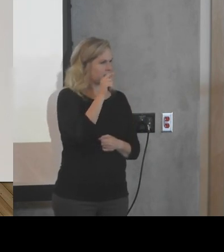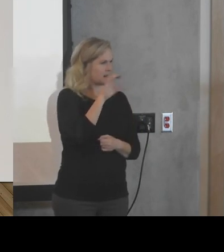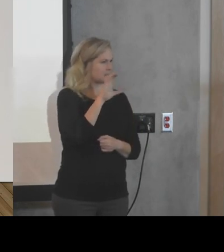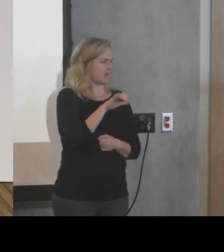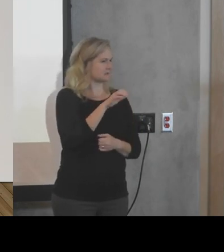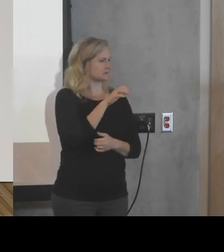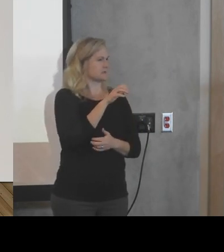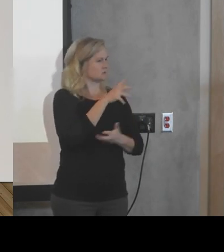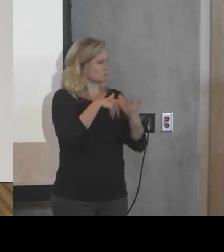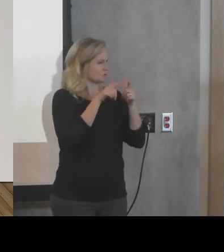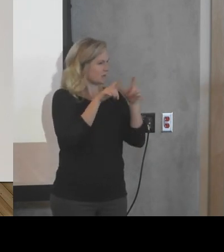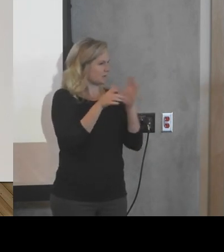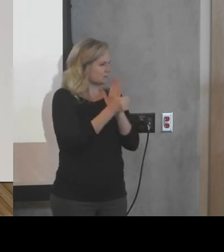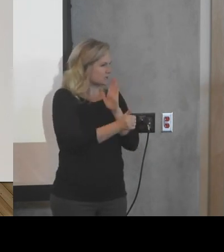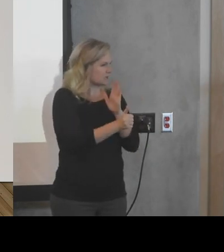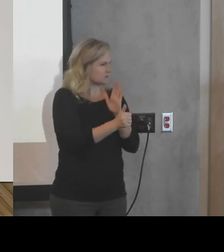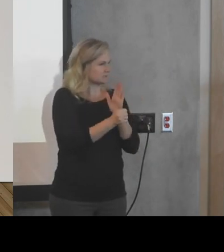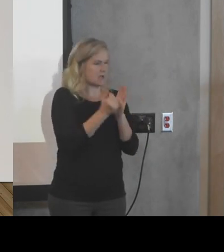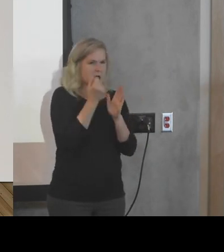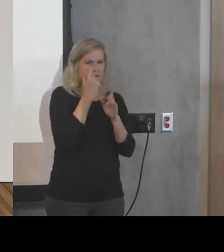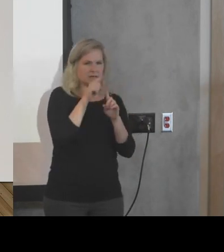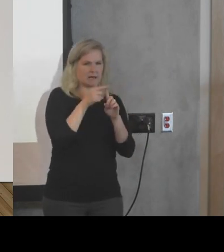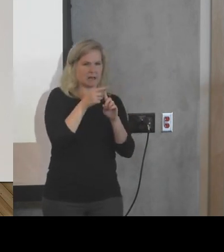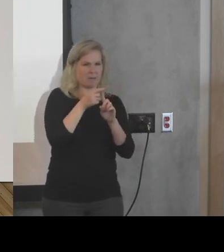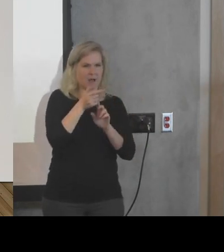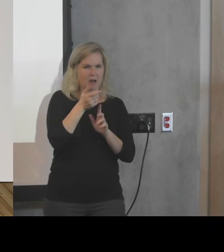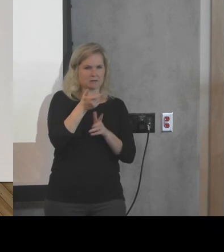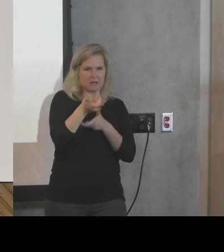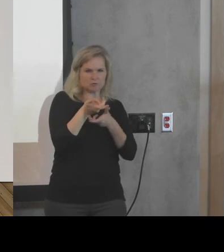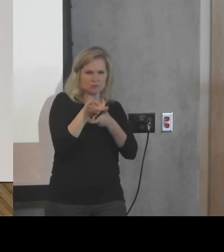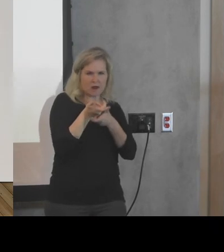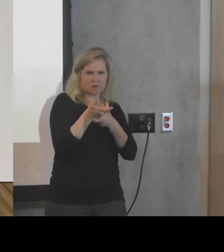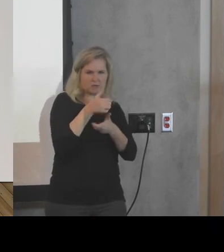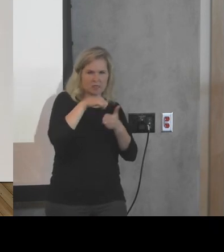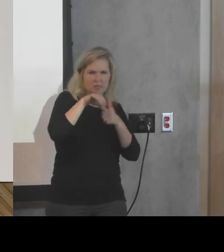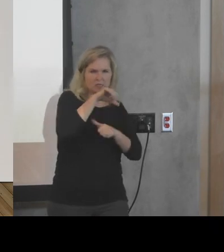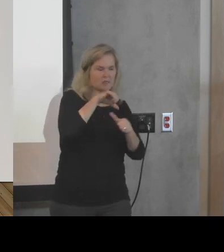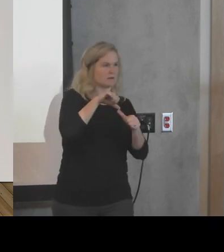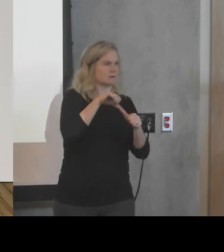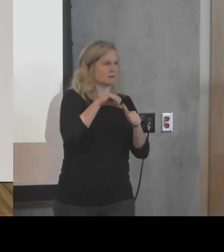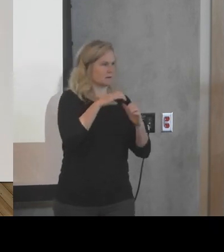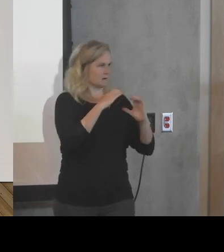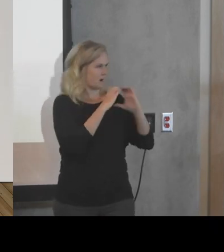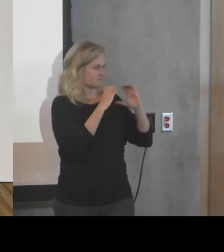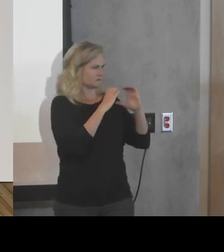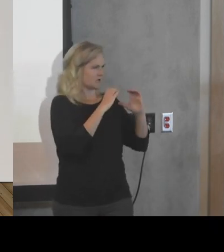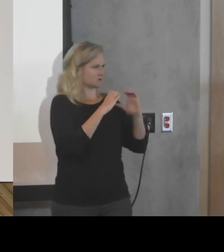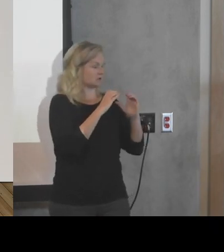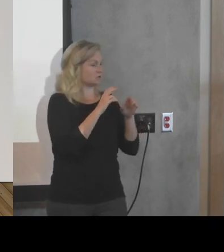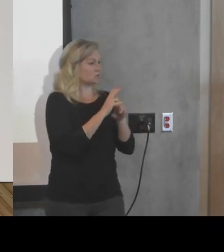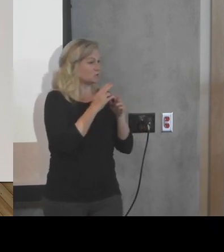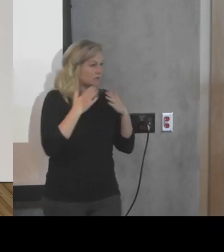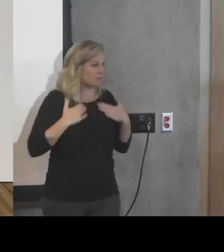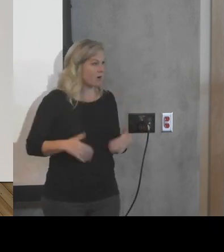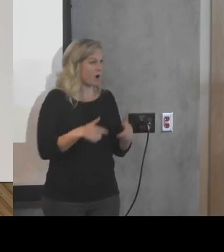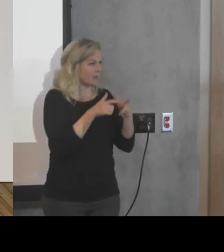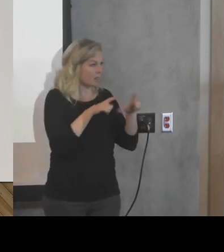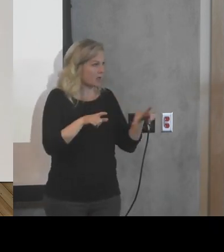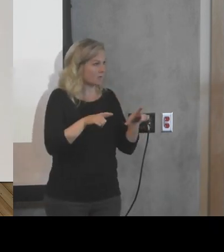and understanding how people interact and have conversations and use body language and use